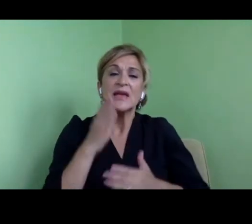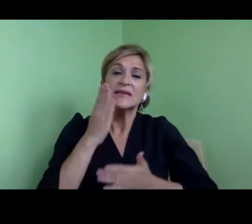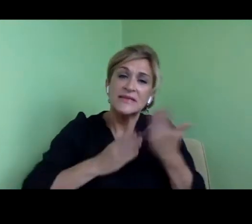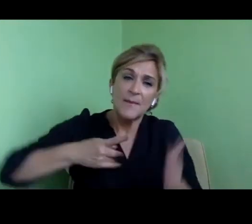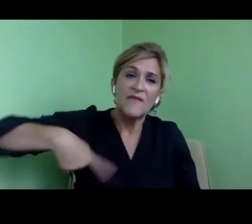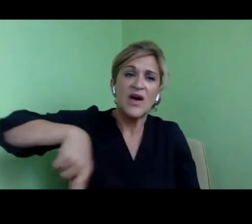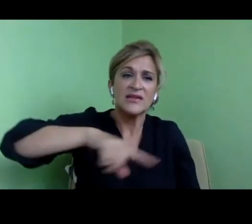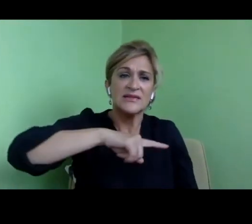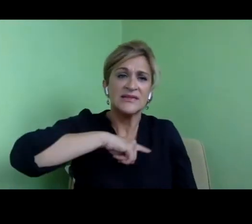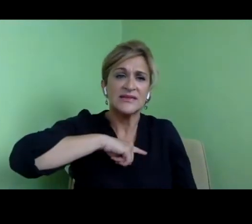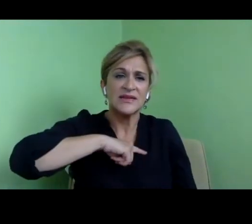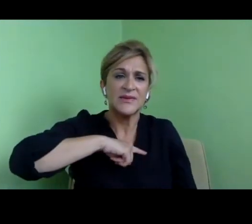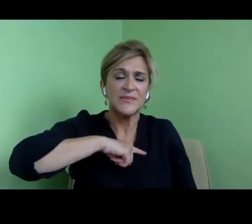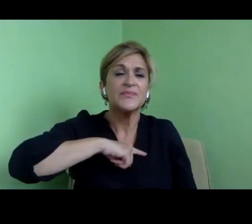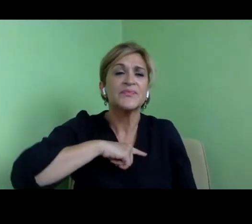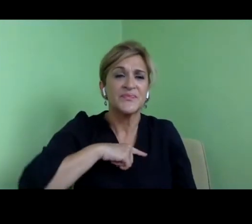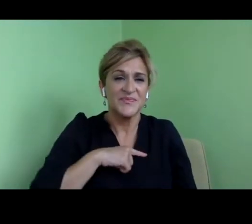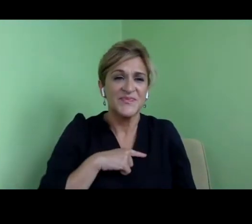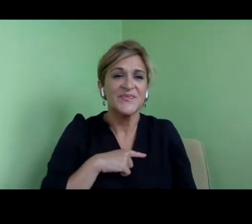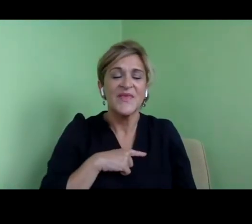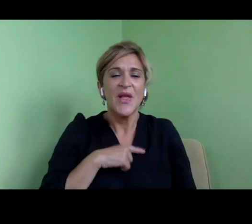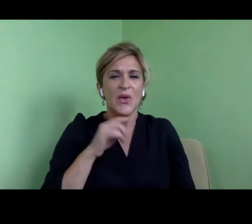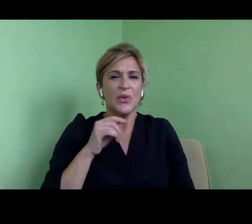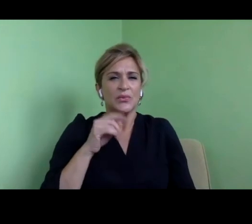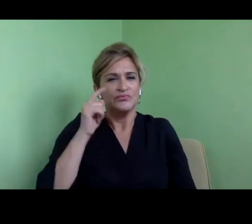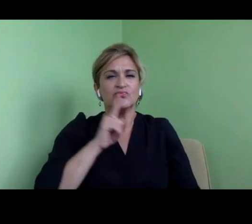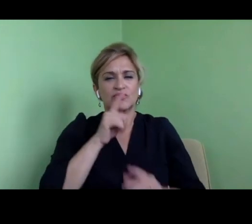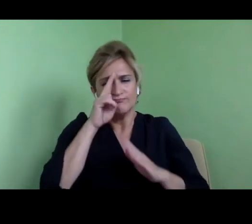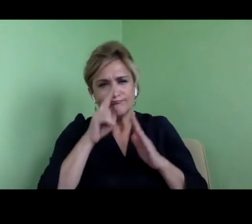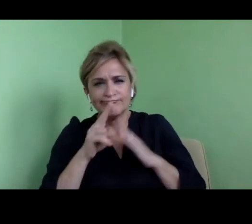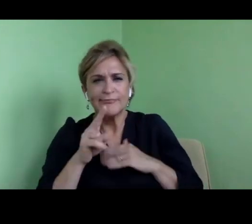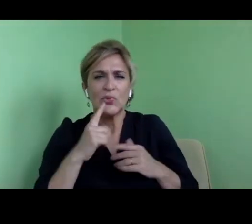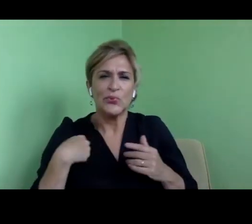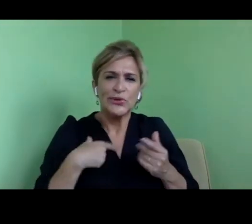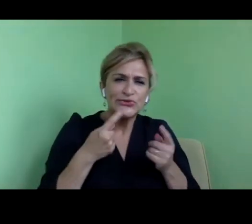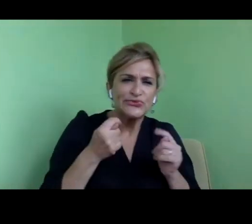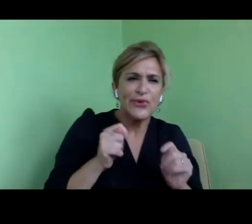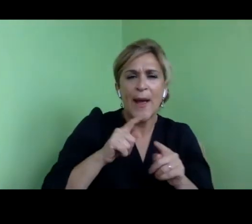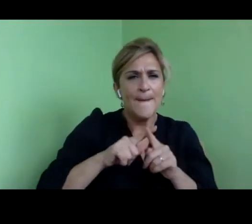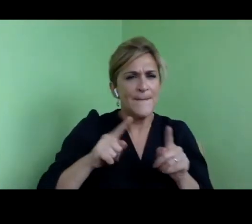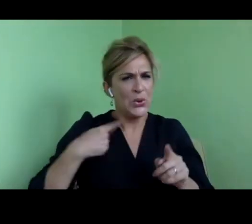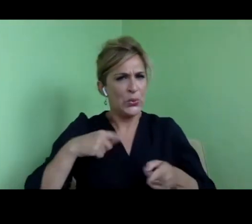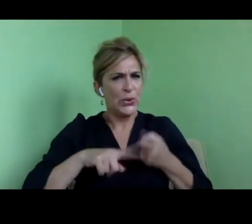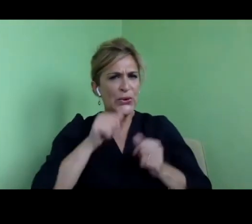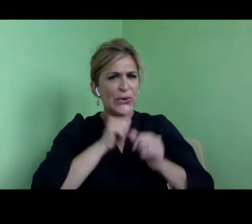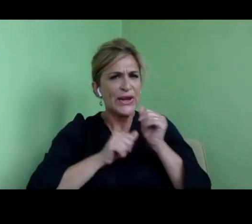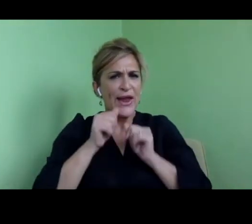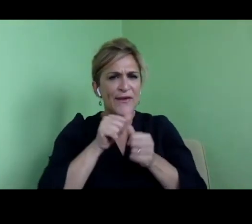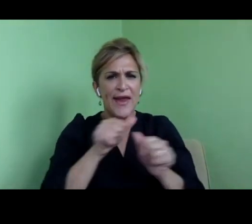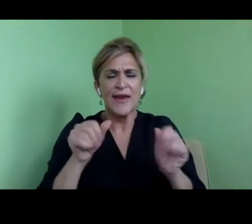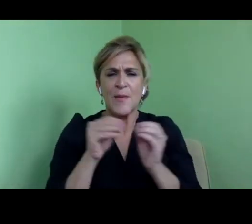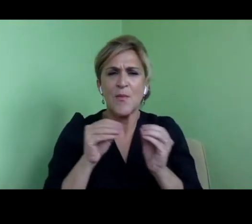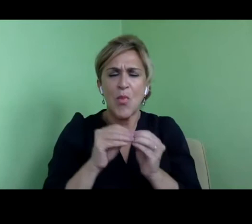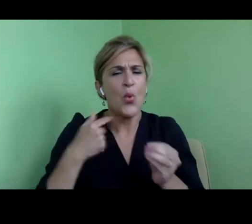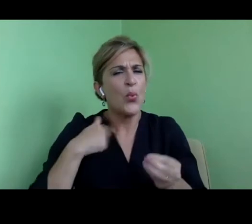were noble, we tried, but we couldn't carry anymore and were forced to let go.